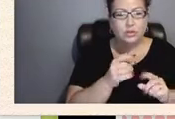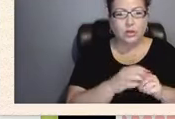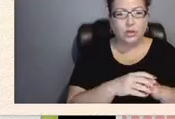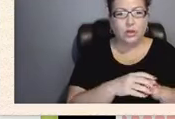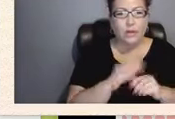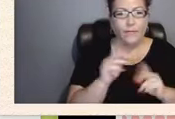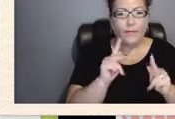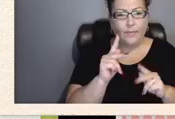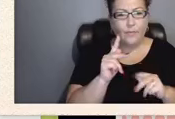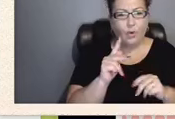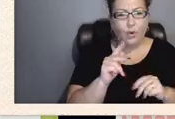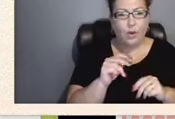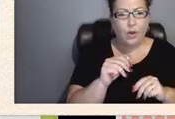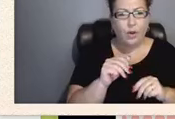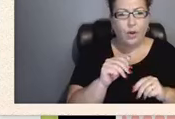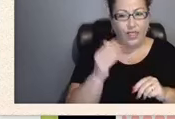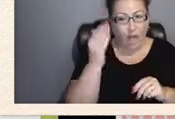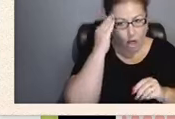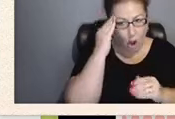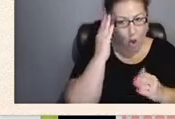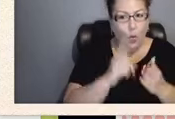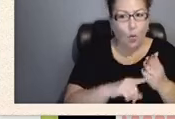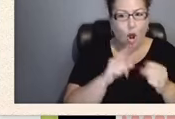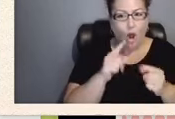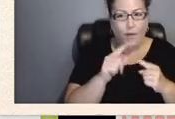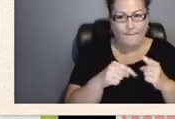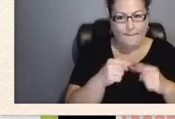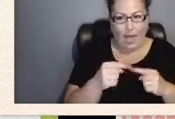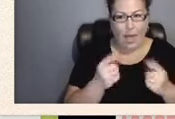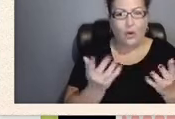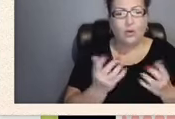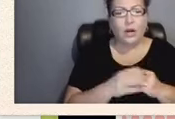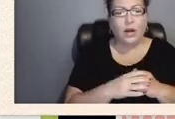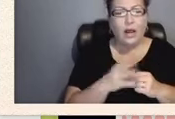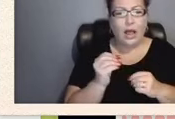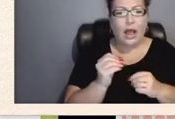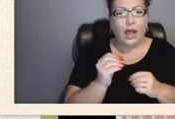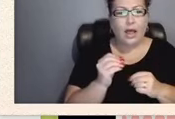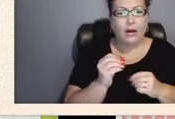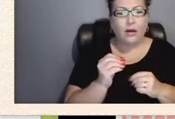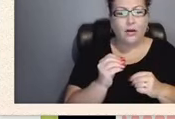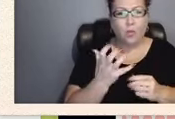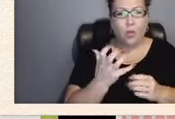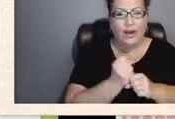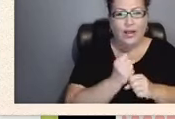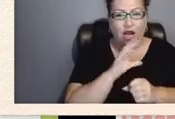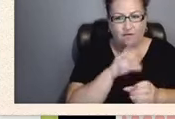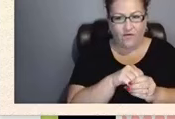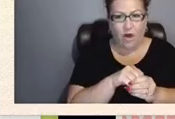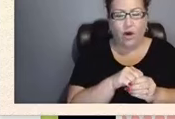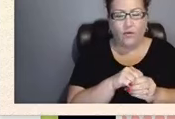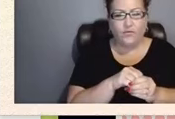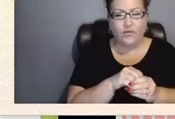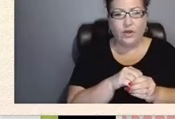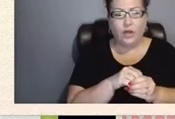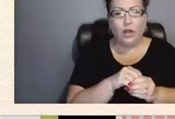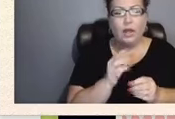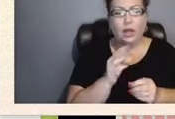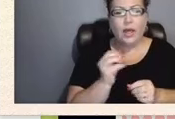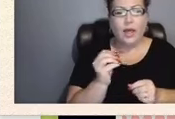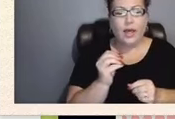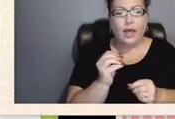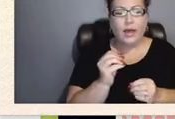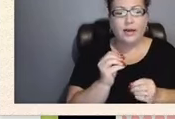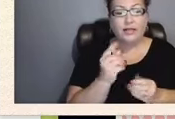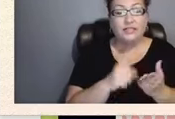what you're about and what your organization is about. And